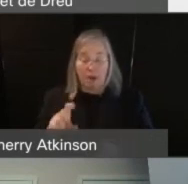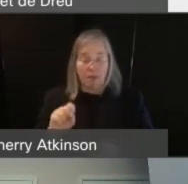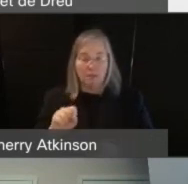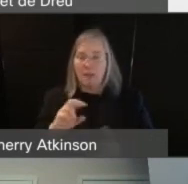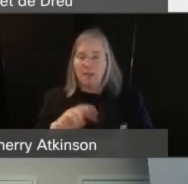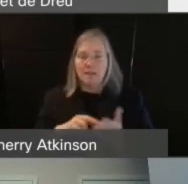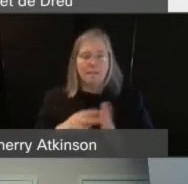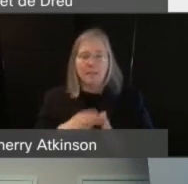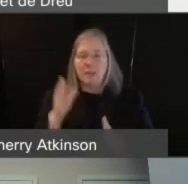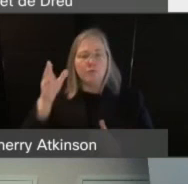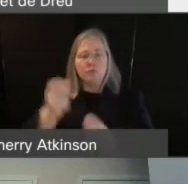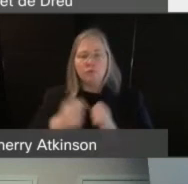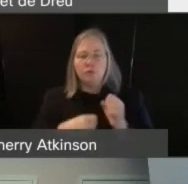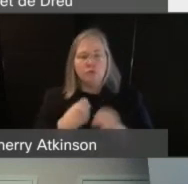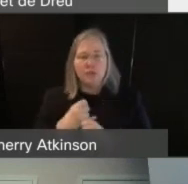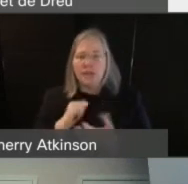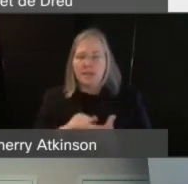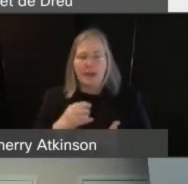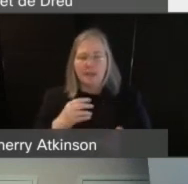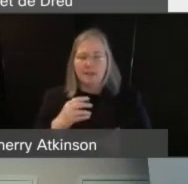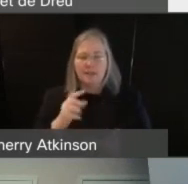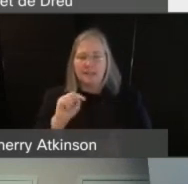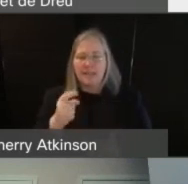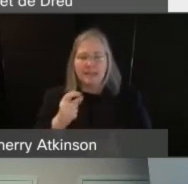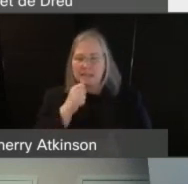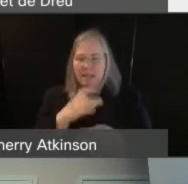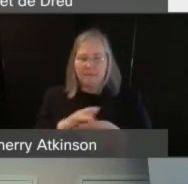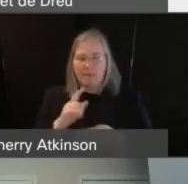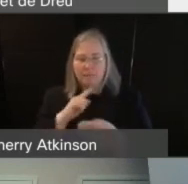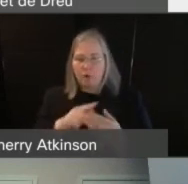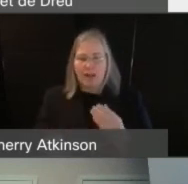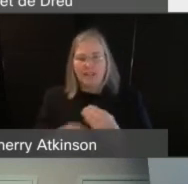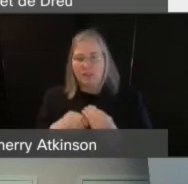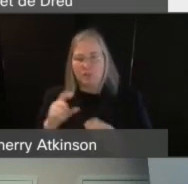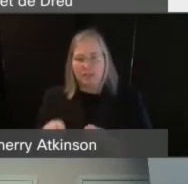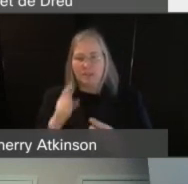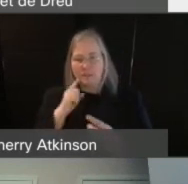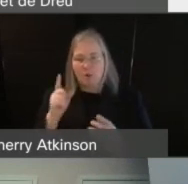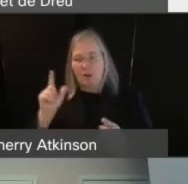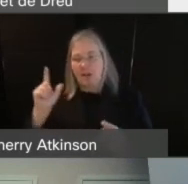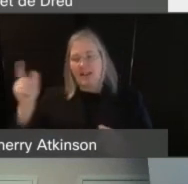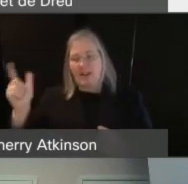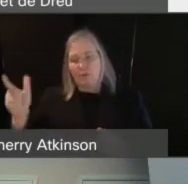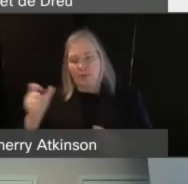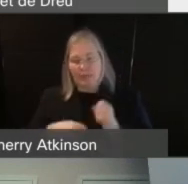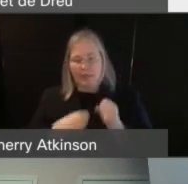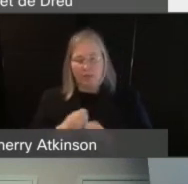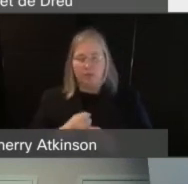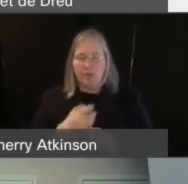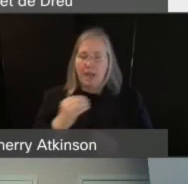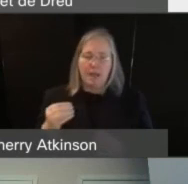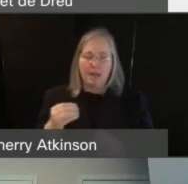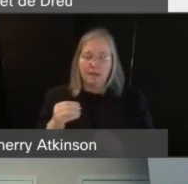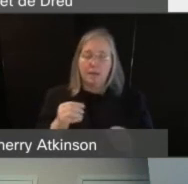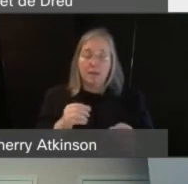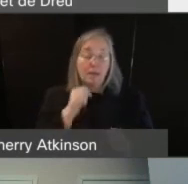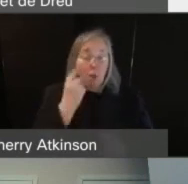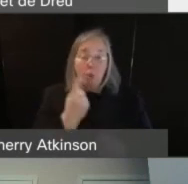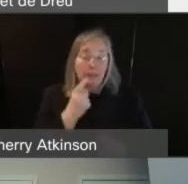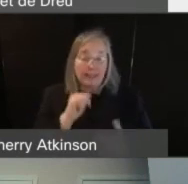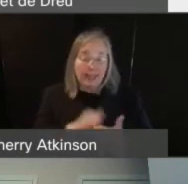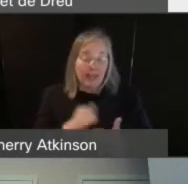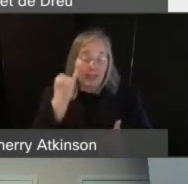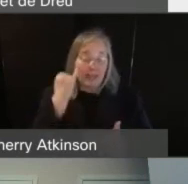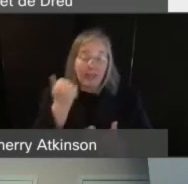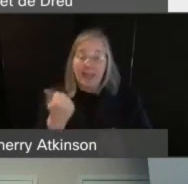for any additional needs in the out years. Not only that, but also if there's any risk, revenue is